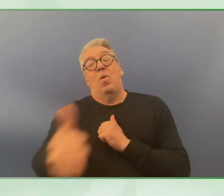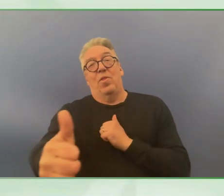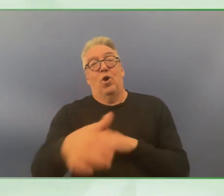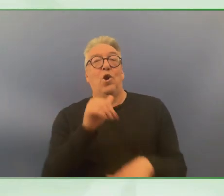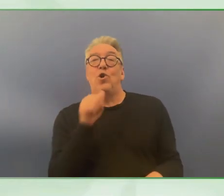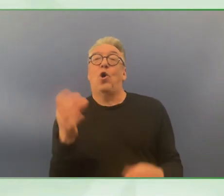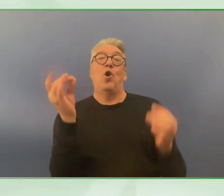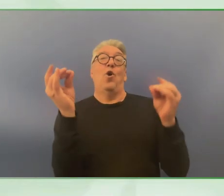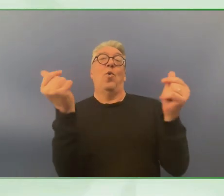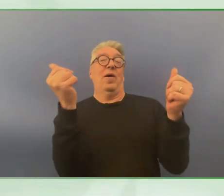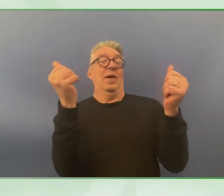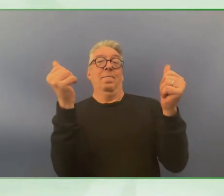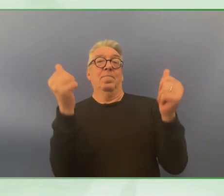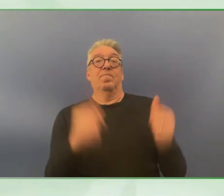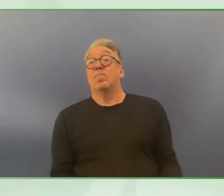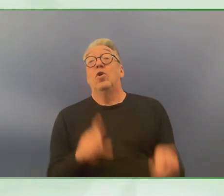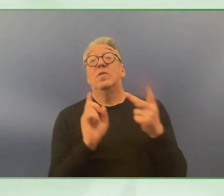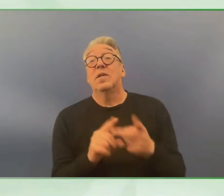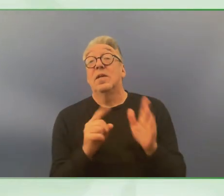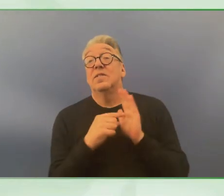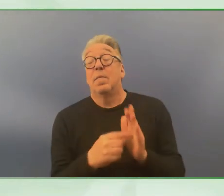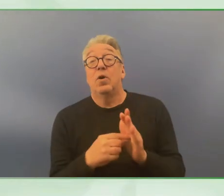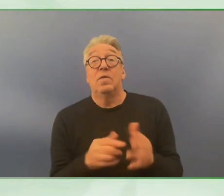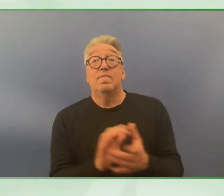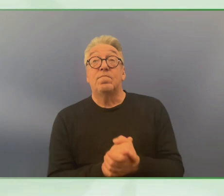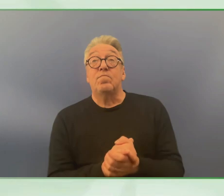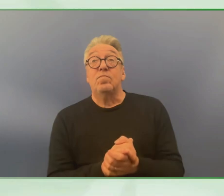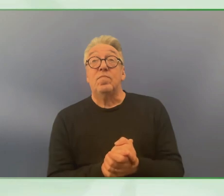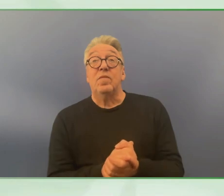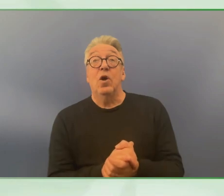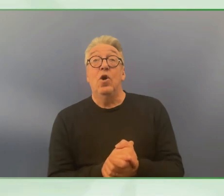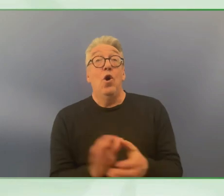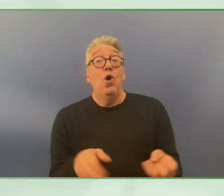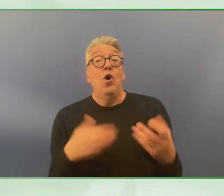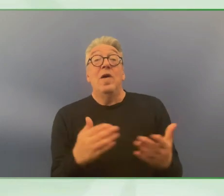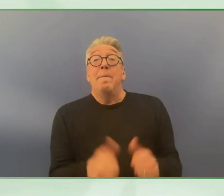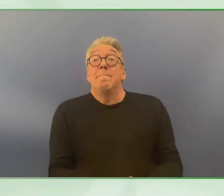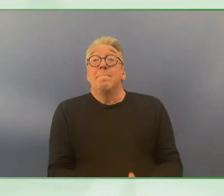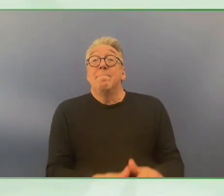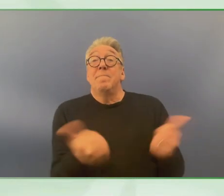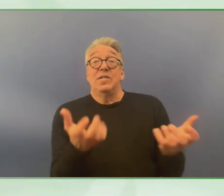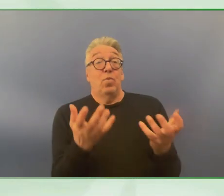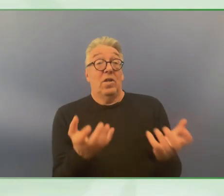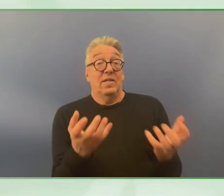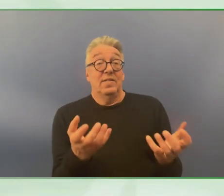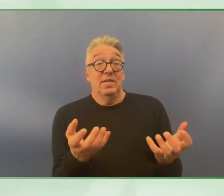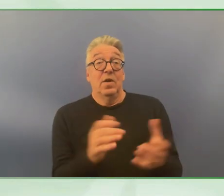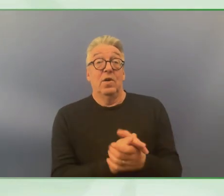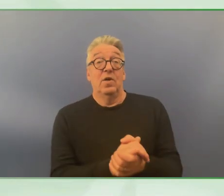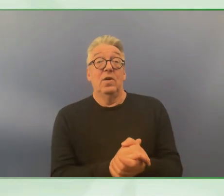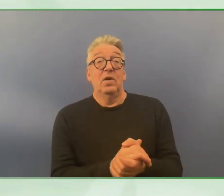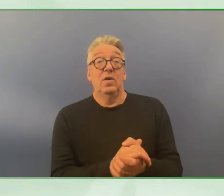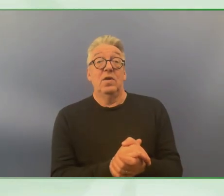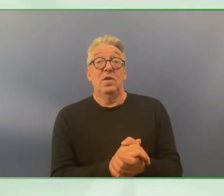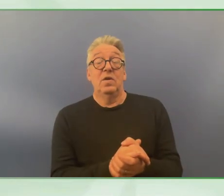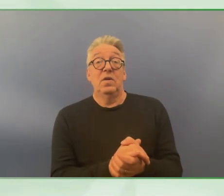is best practices, provide best practices and share it. One example is Generali. They participated in a talent